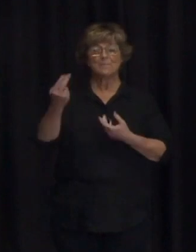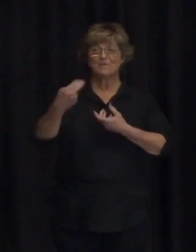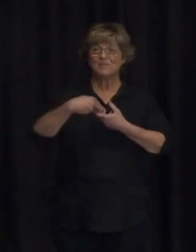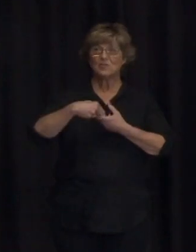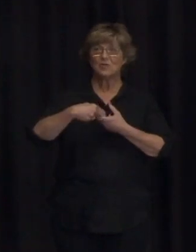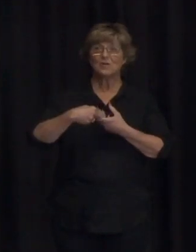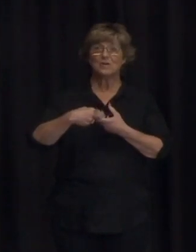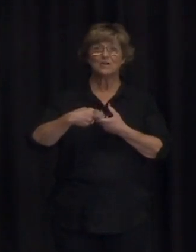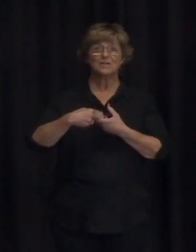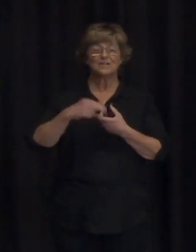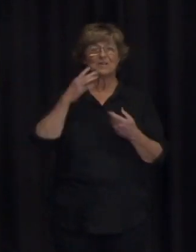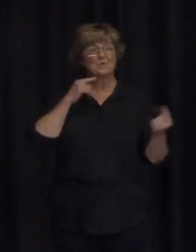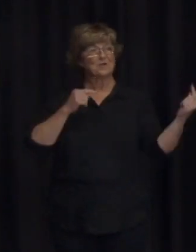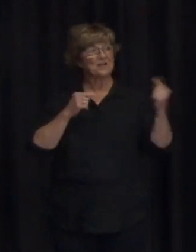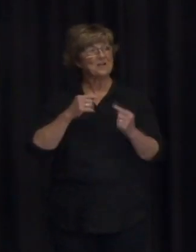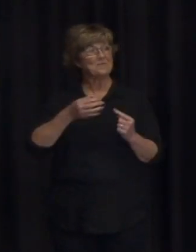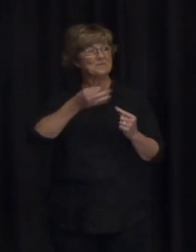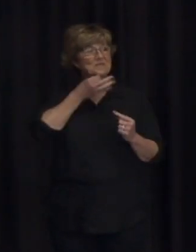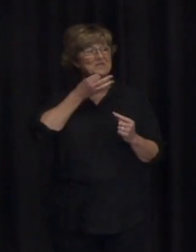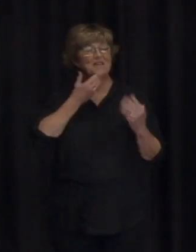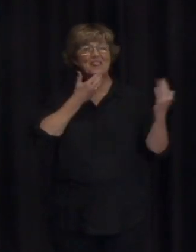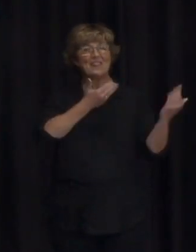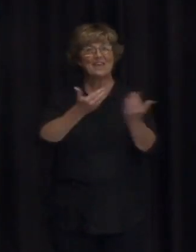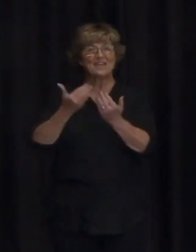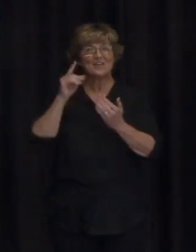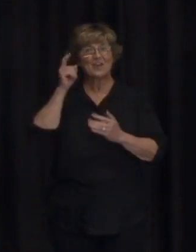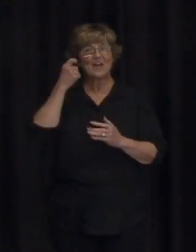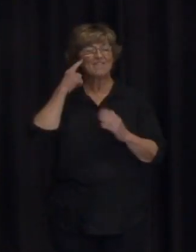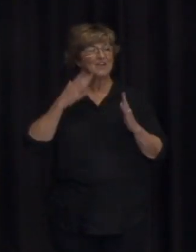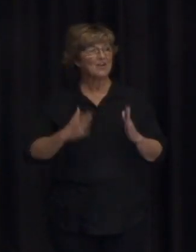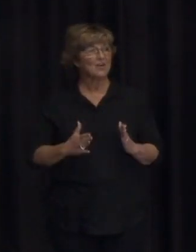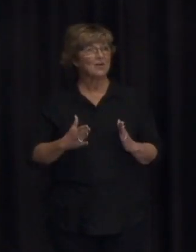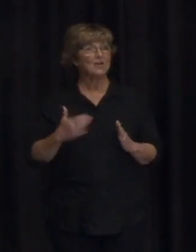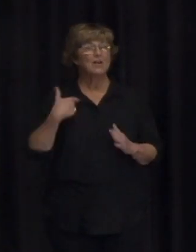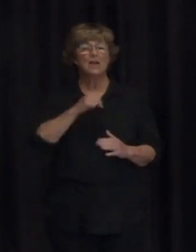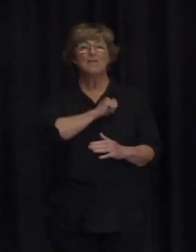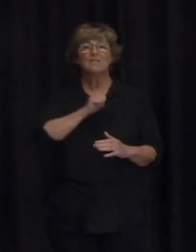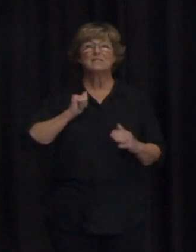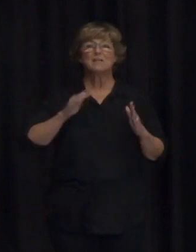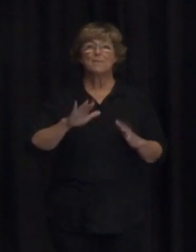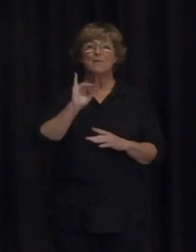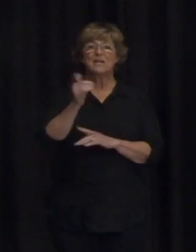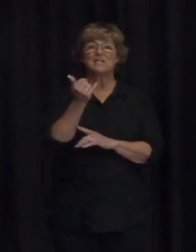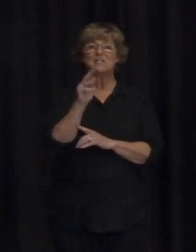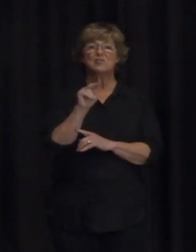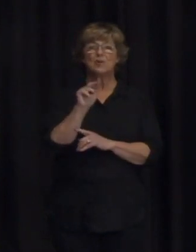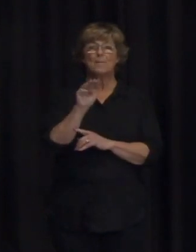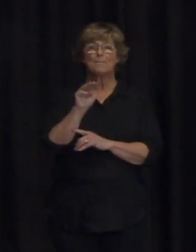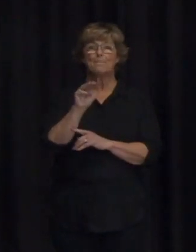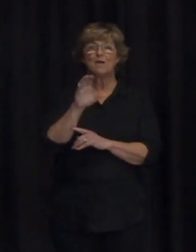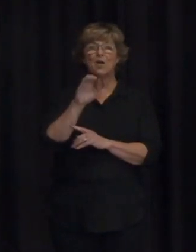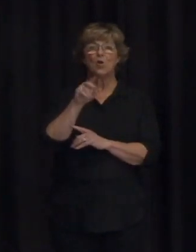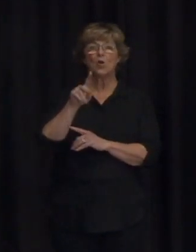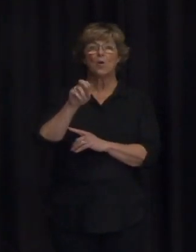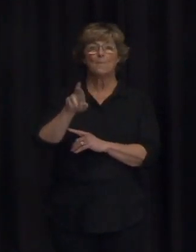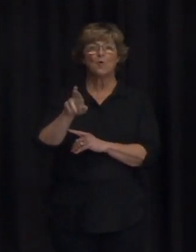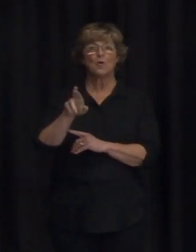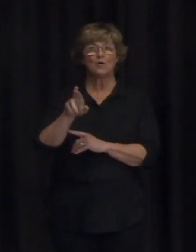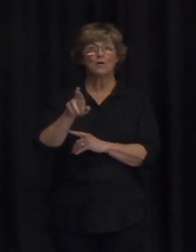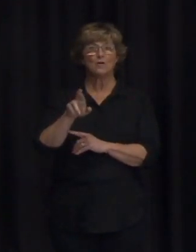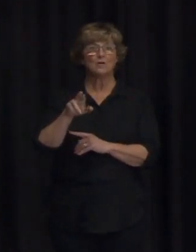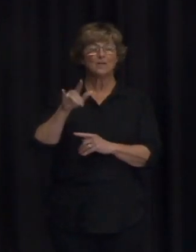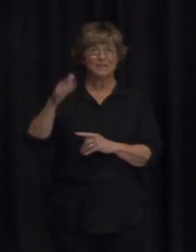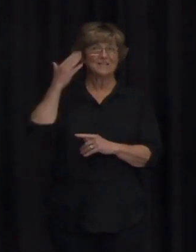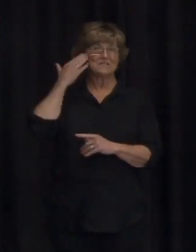Obviously, you'll be hearing from him shortly, so thank you very much, Governor. We have Assemblyman Jim Cooper, who is a well-known in these parts,